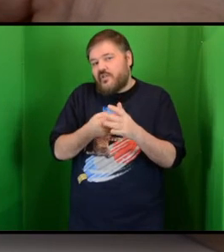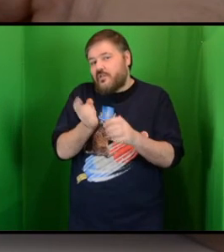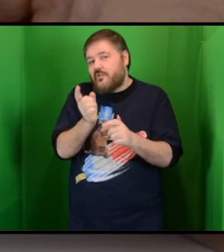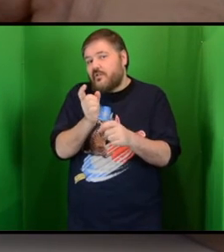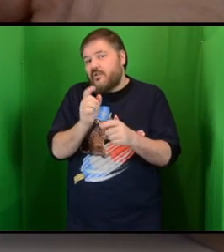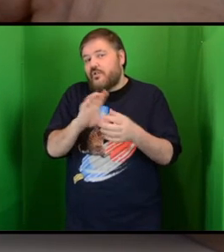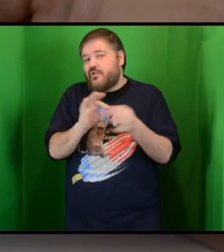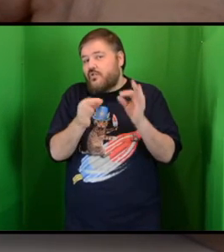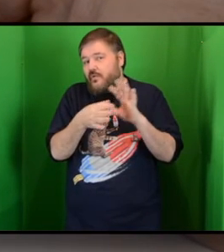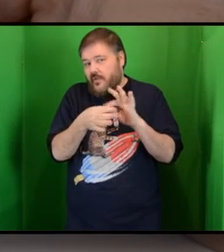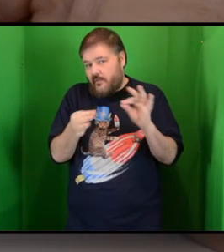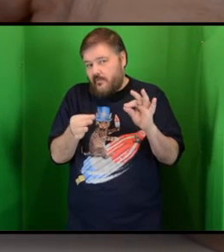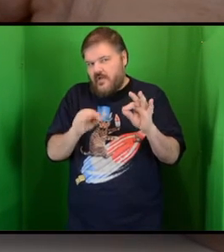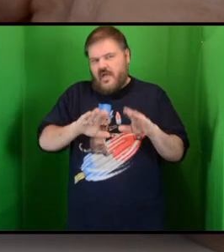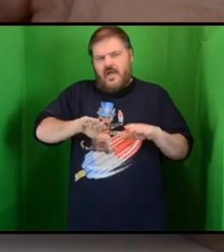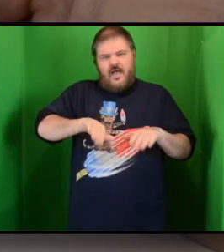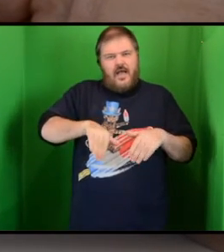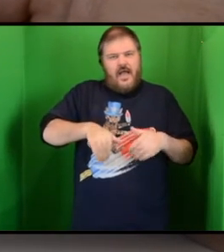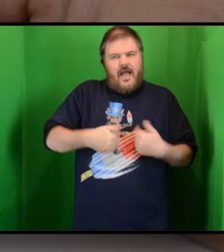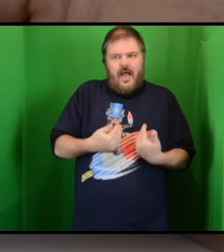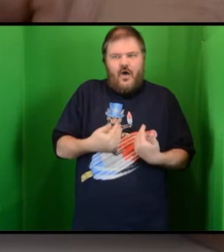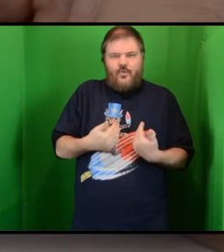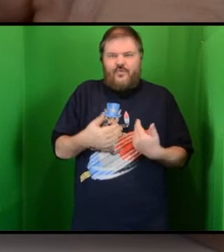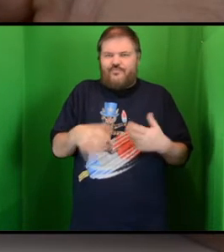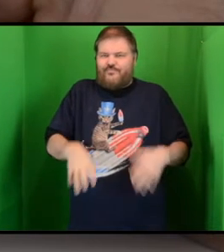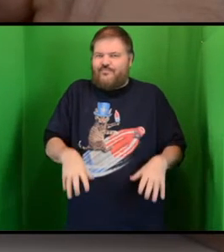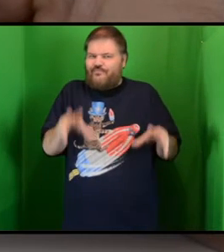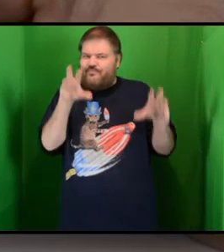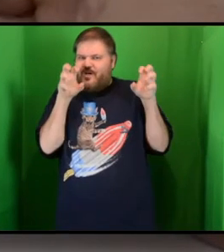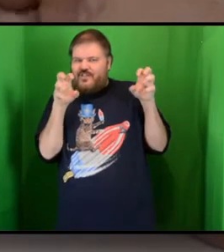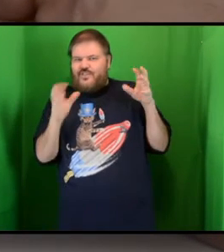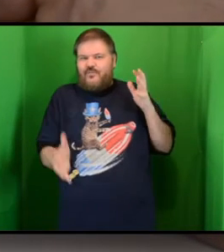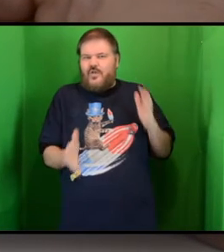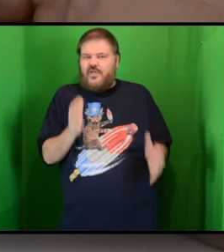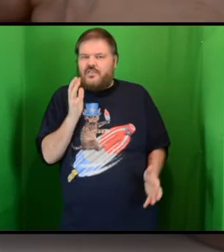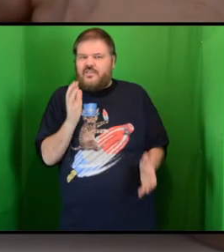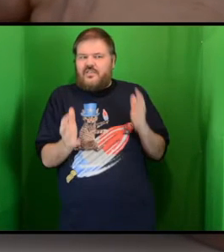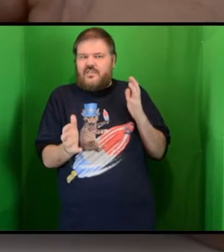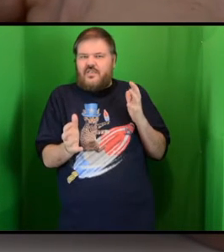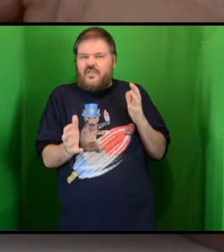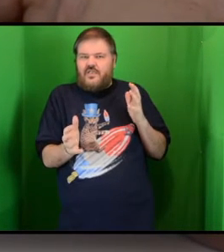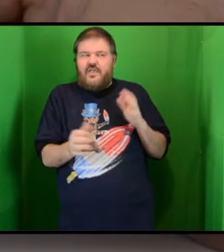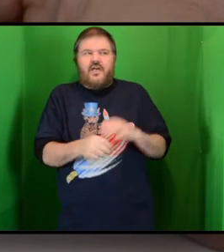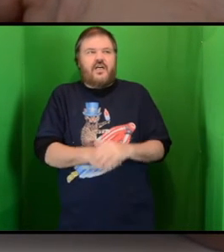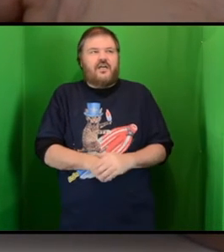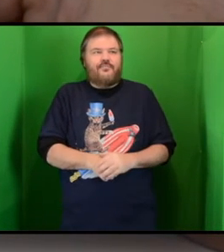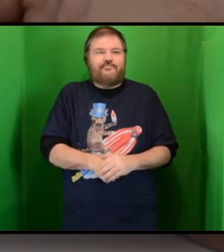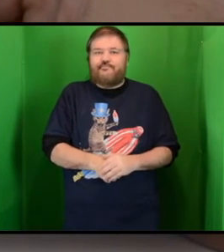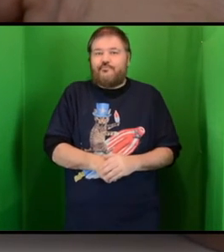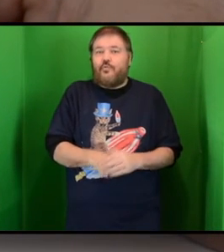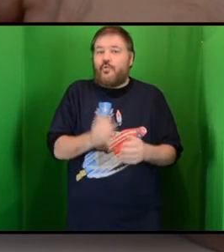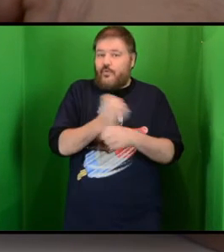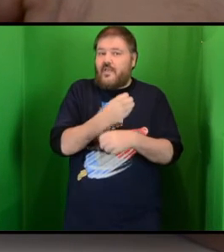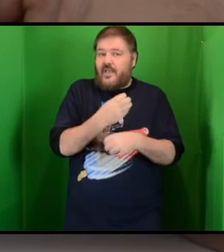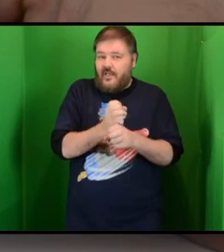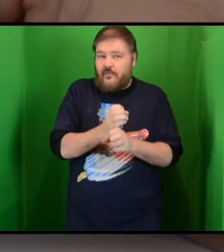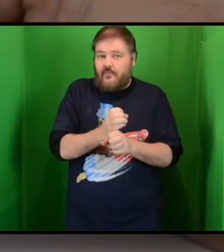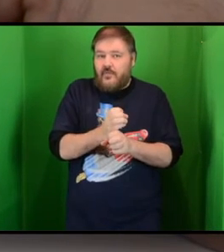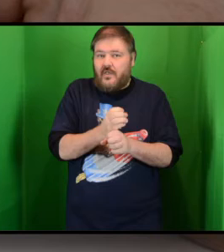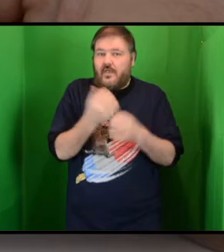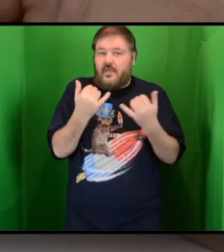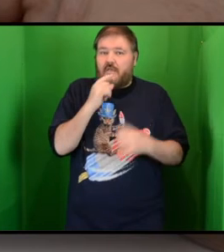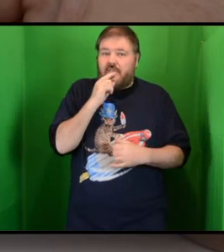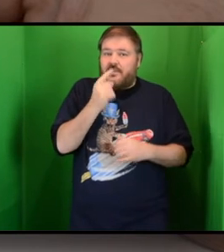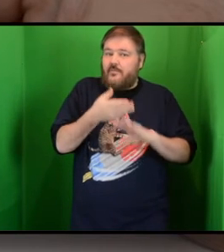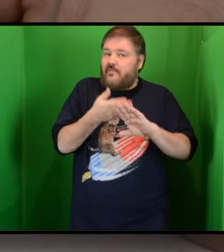Maximus. But really, a lot of the Monsterbots story is vague